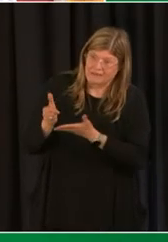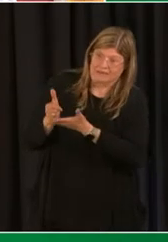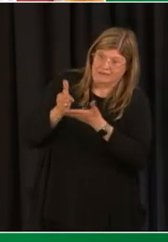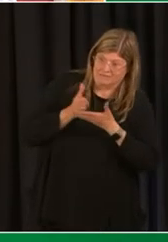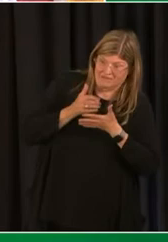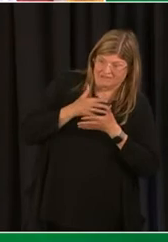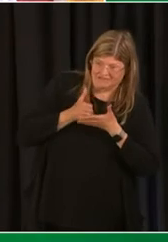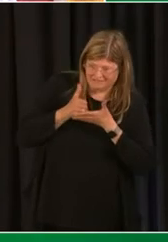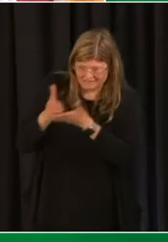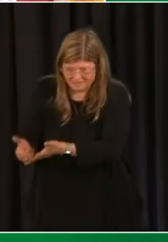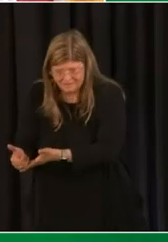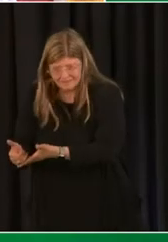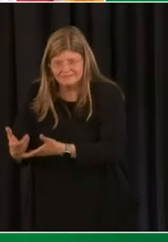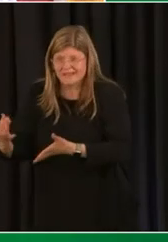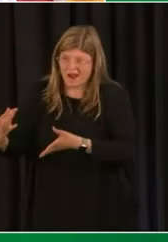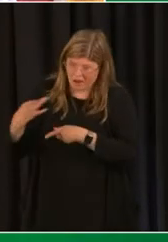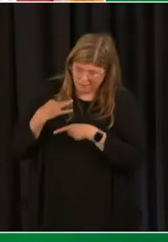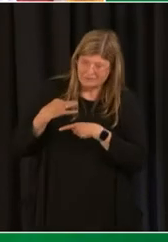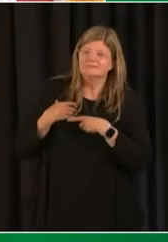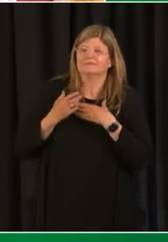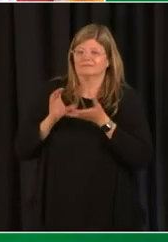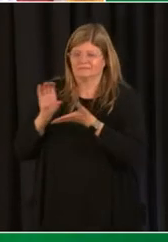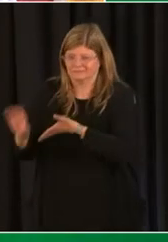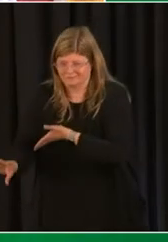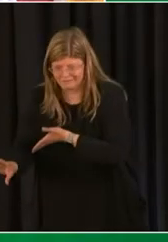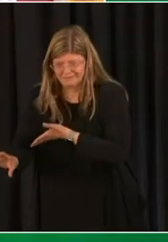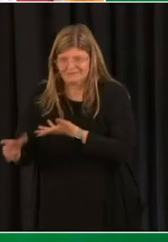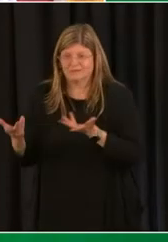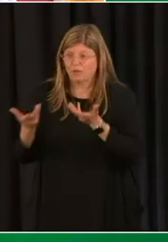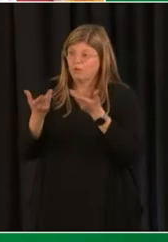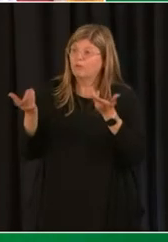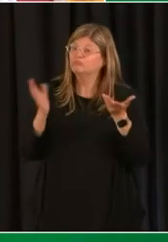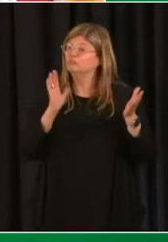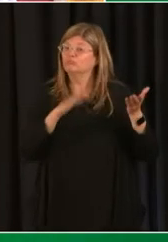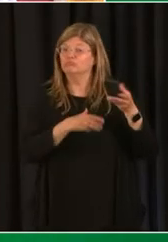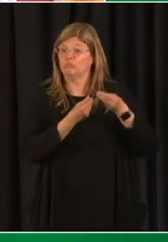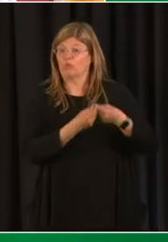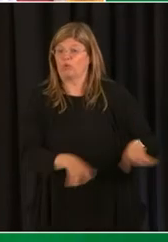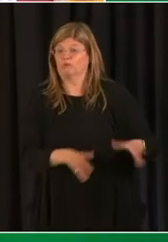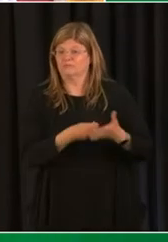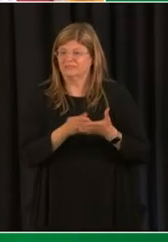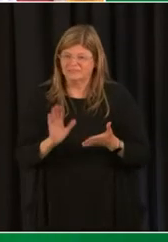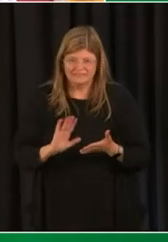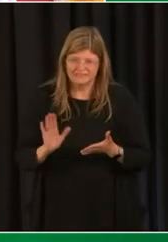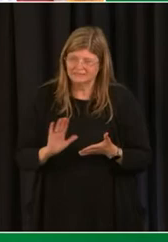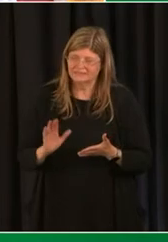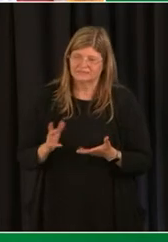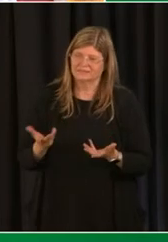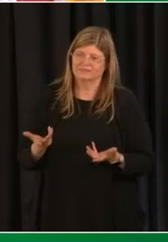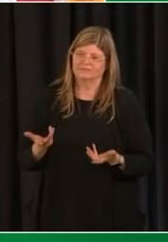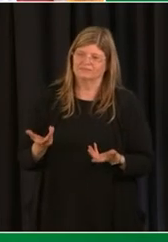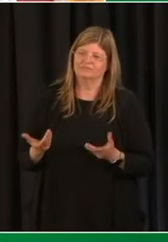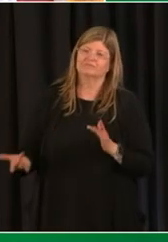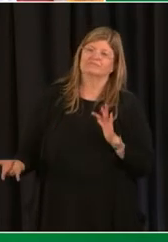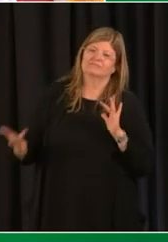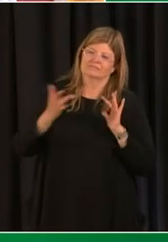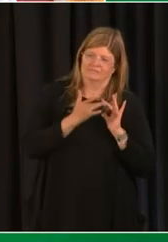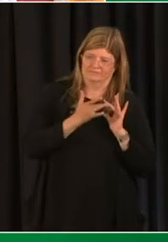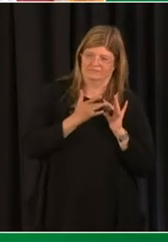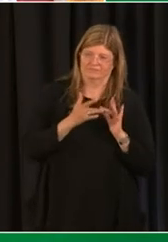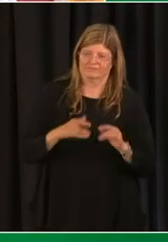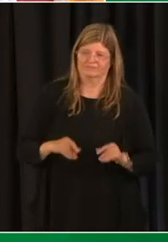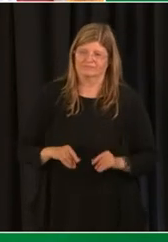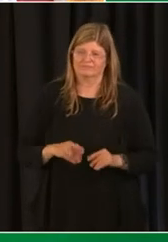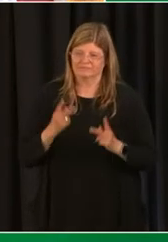those dollars and get those dollars to you as quickly as possible. So again, please reach out to us. We will help